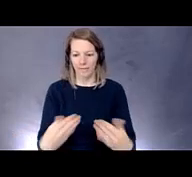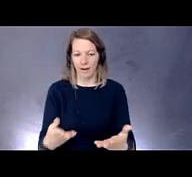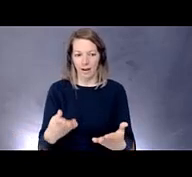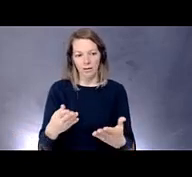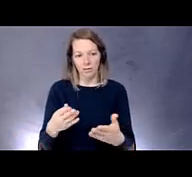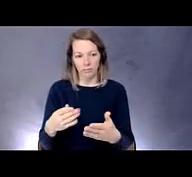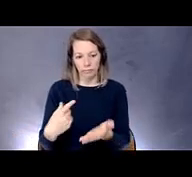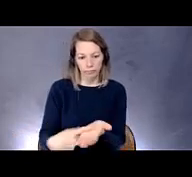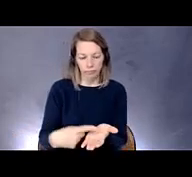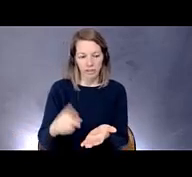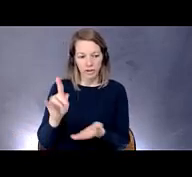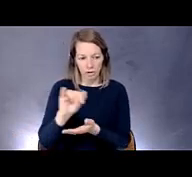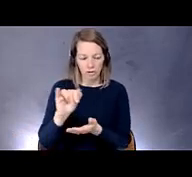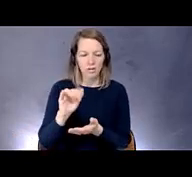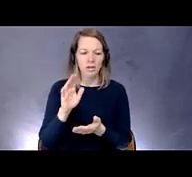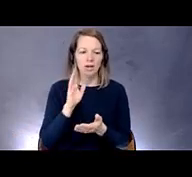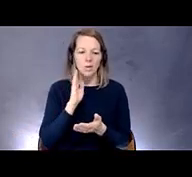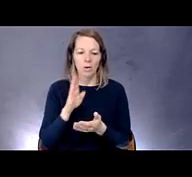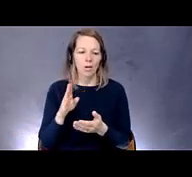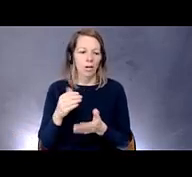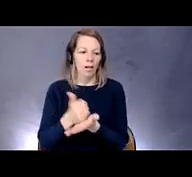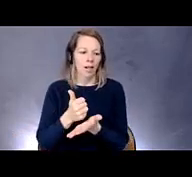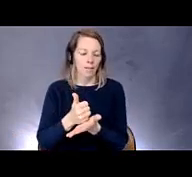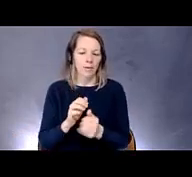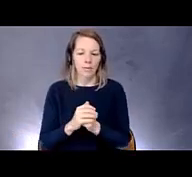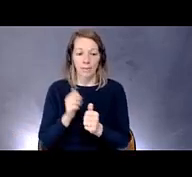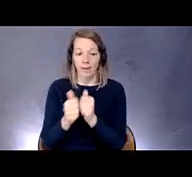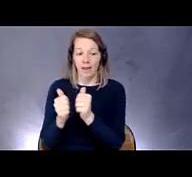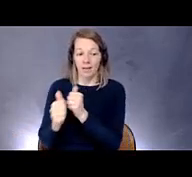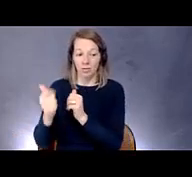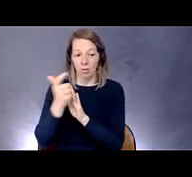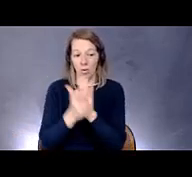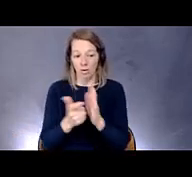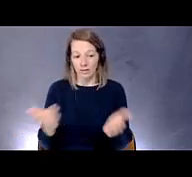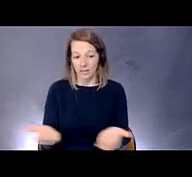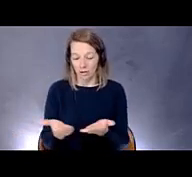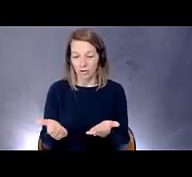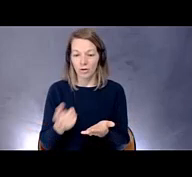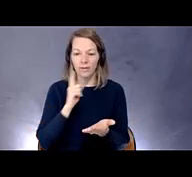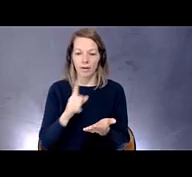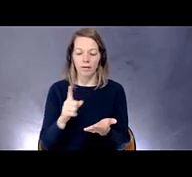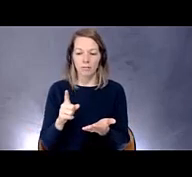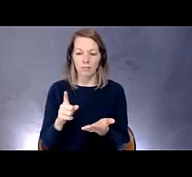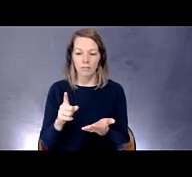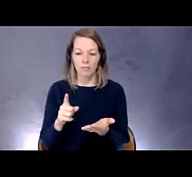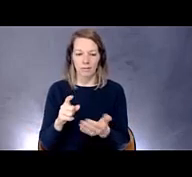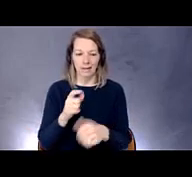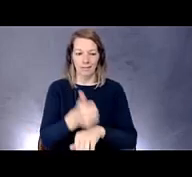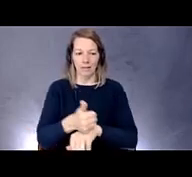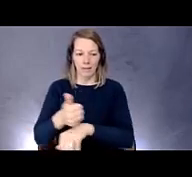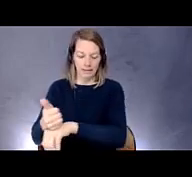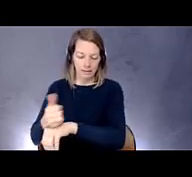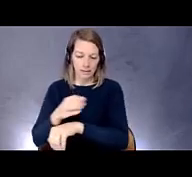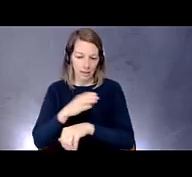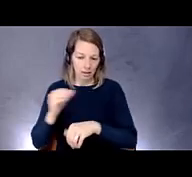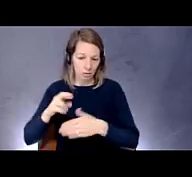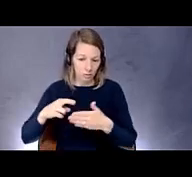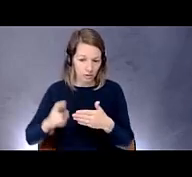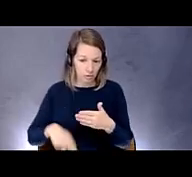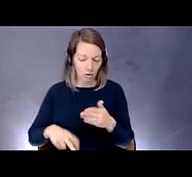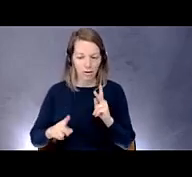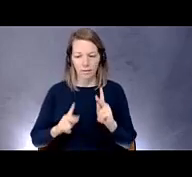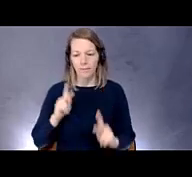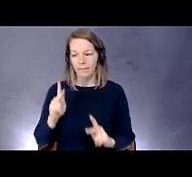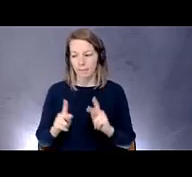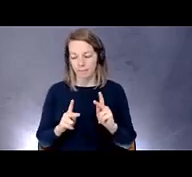The Inflation Reduction Act enhanced subsidies. We passed laws in Colorado that are being implemented, and as a result of that, people